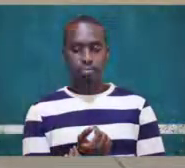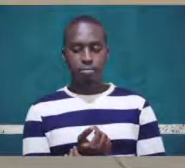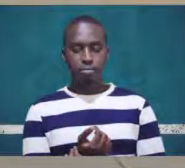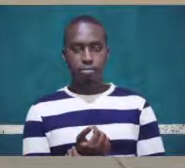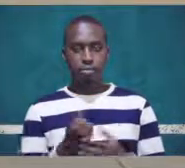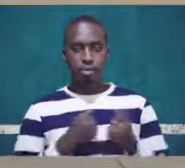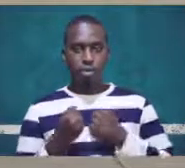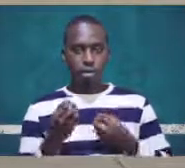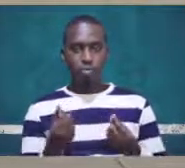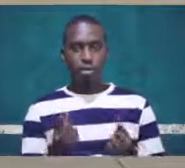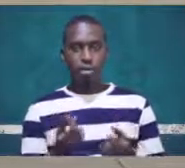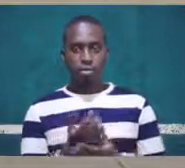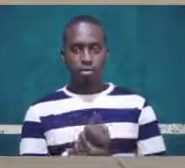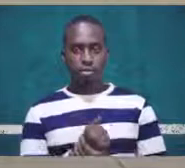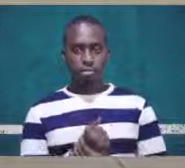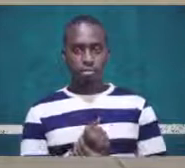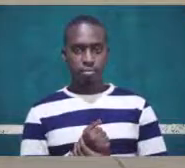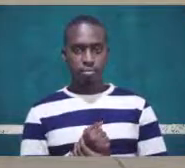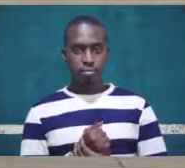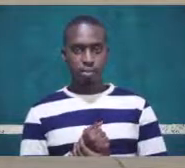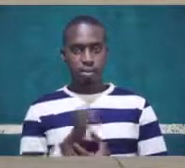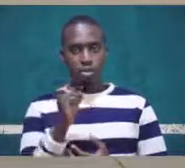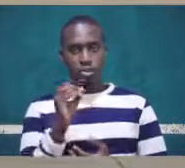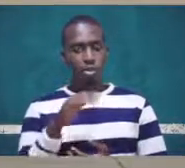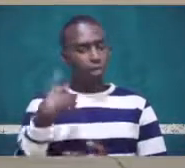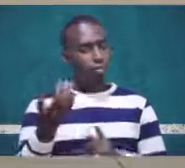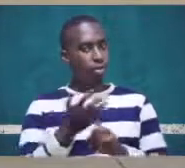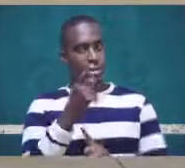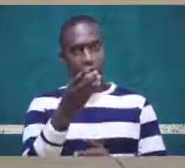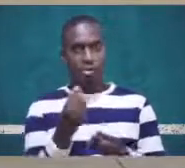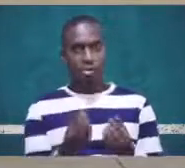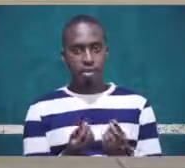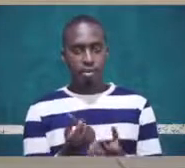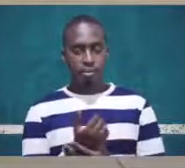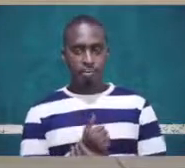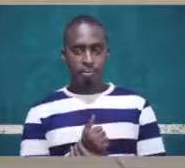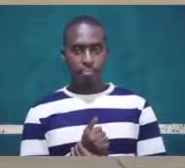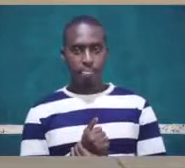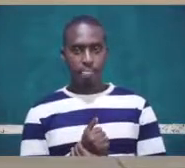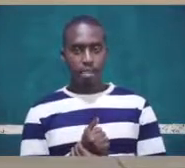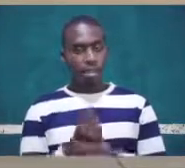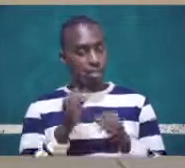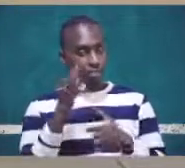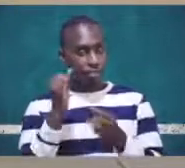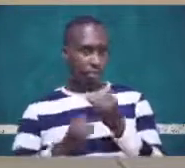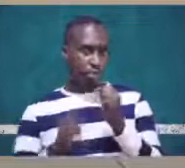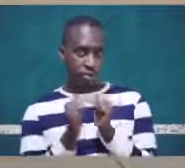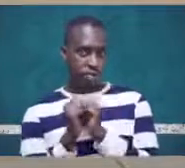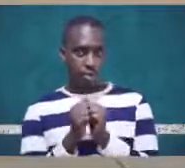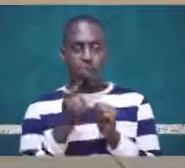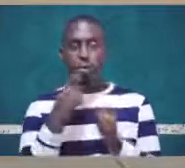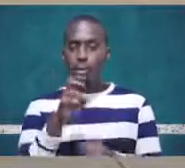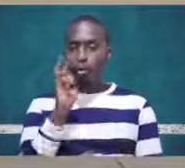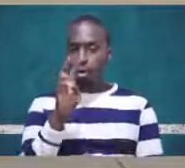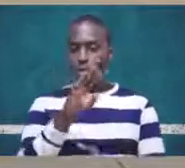Rwanda francs as VAT. So after getting that, when you finish to get that, you need to look